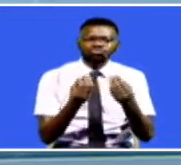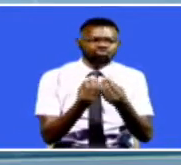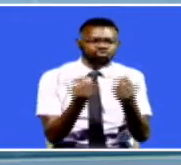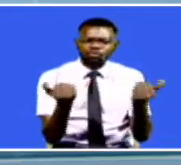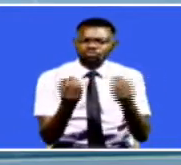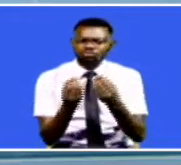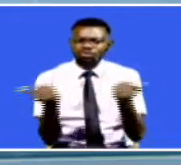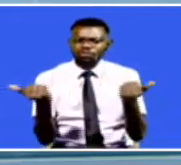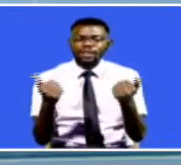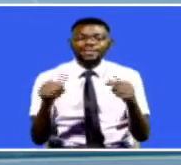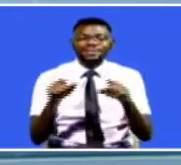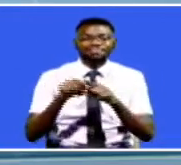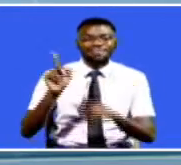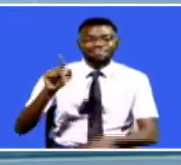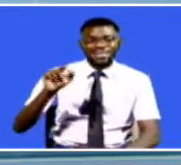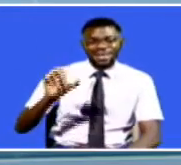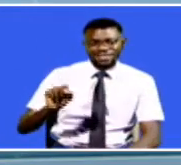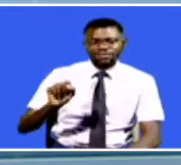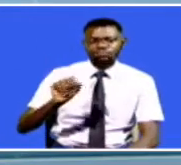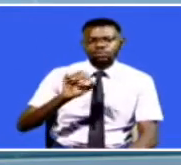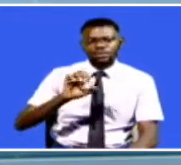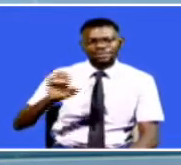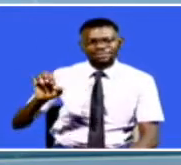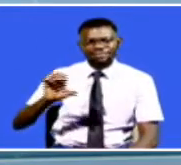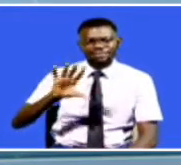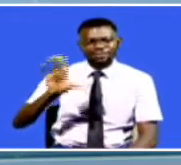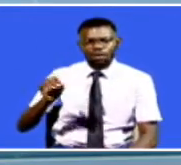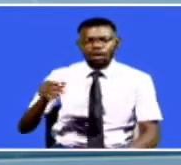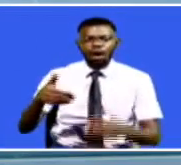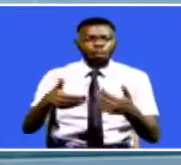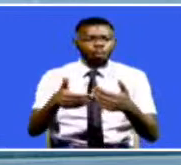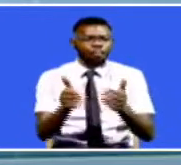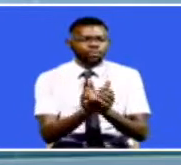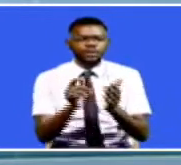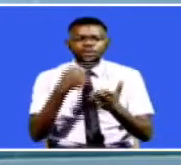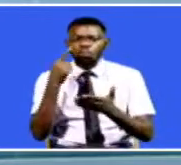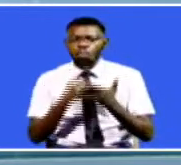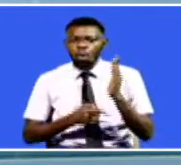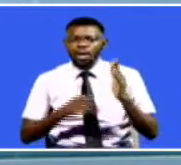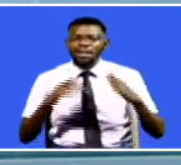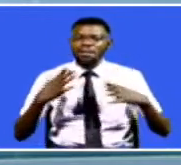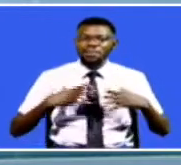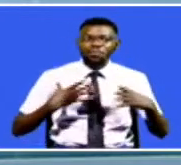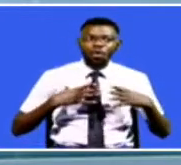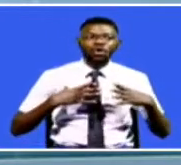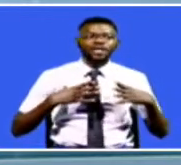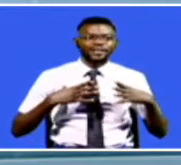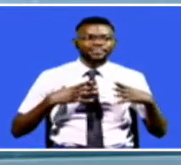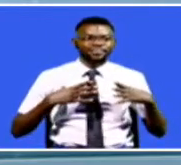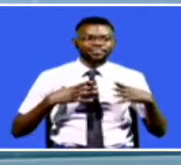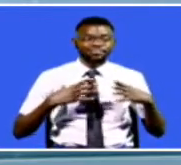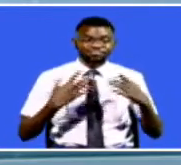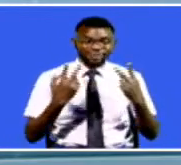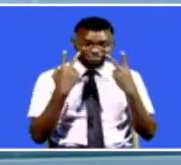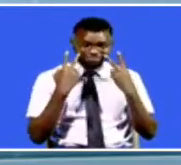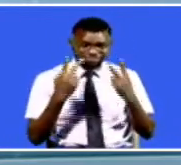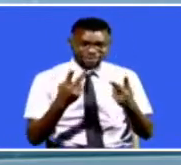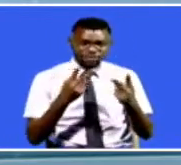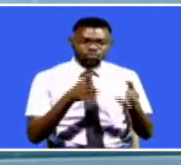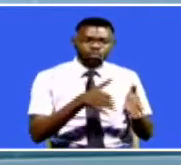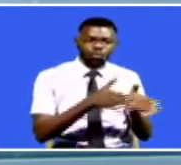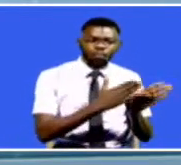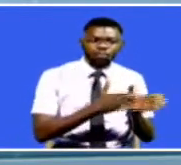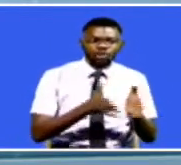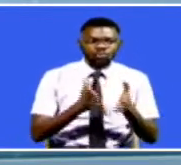Principal Secretary for East Africa Community Affairs, Abdi Dubat, the visit will offer citizens of the two states an opportunity to interact with the